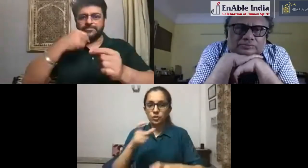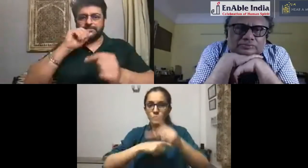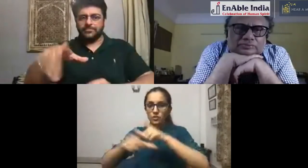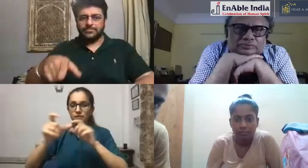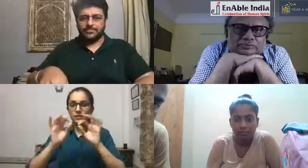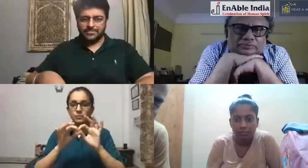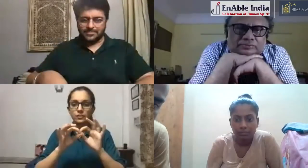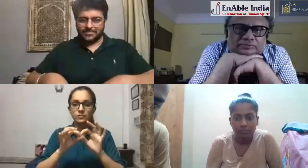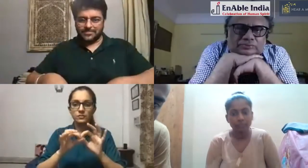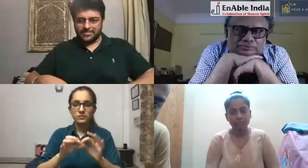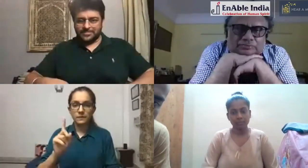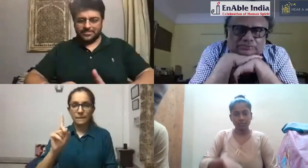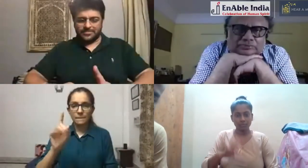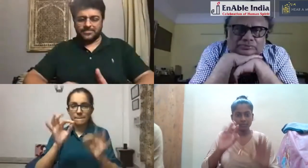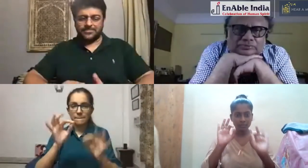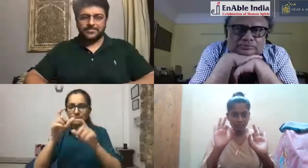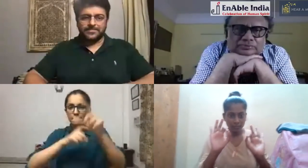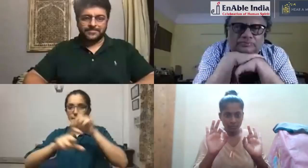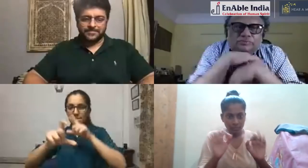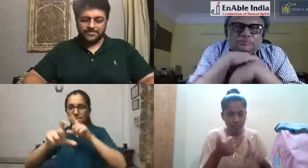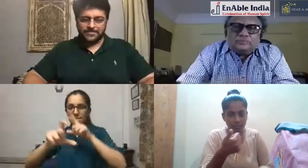Yeah, we're just switching the interpreter.